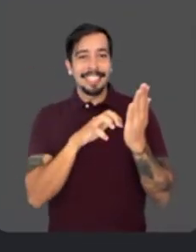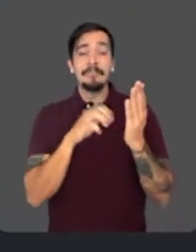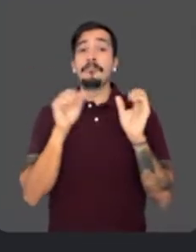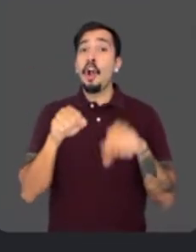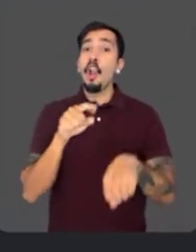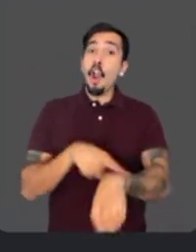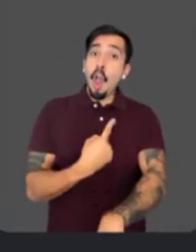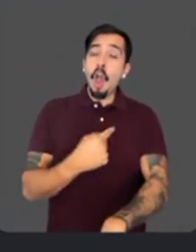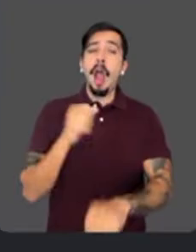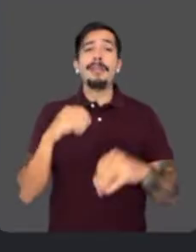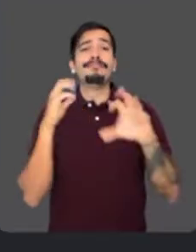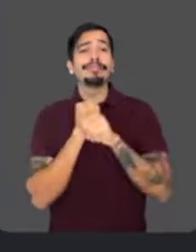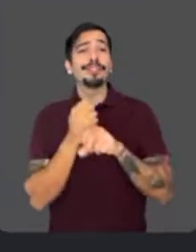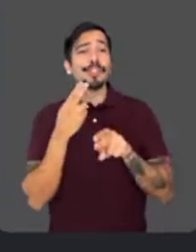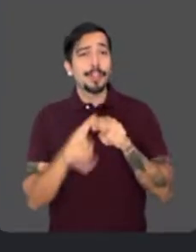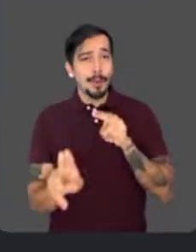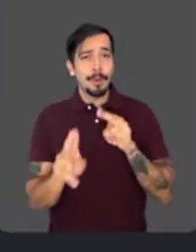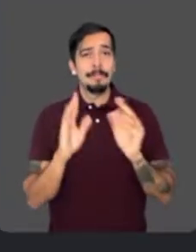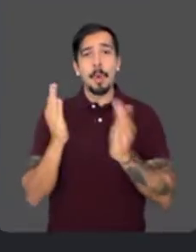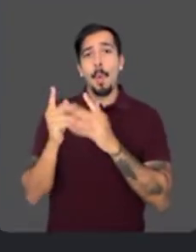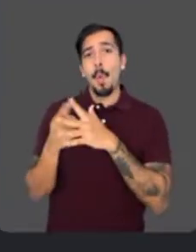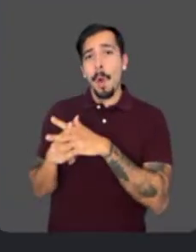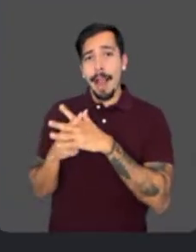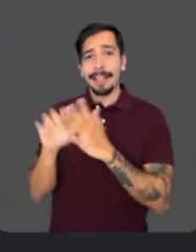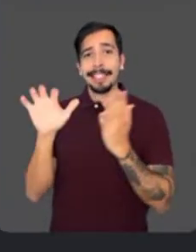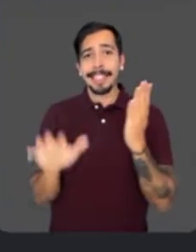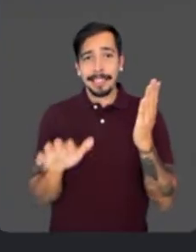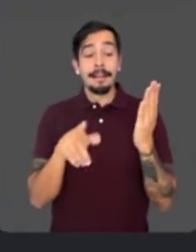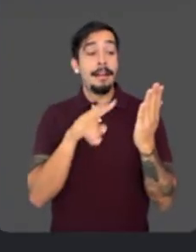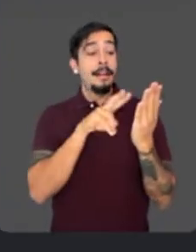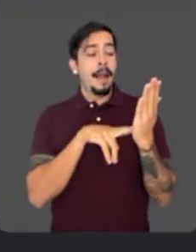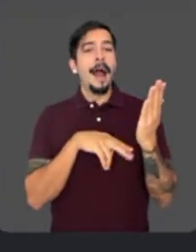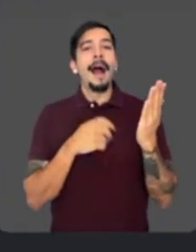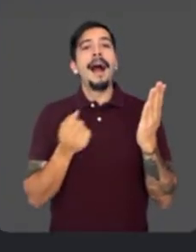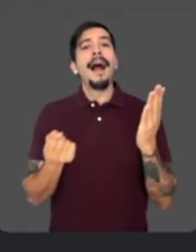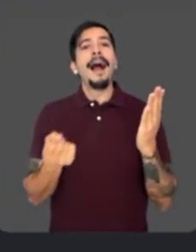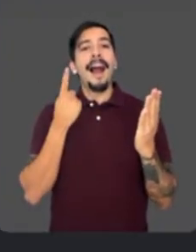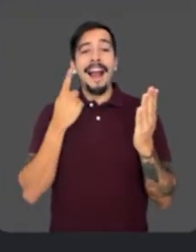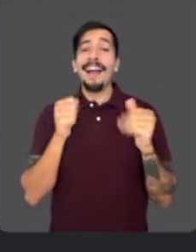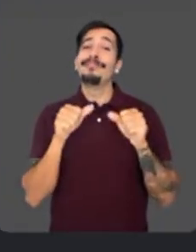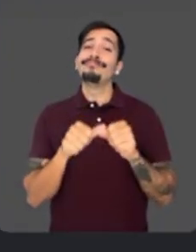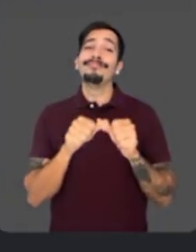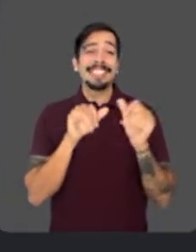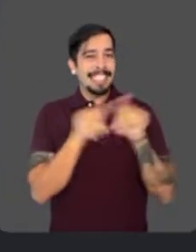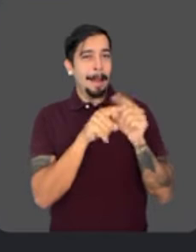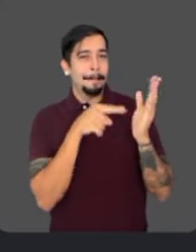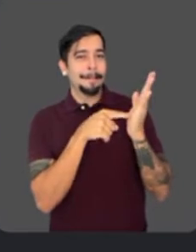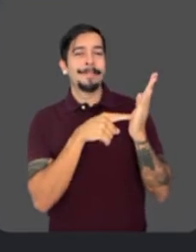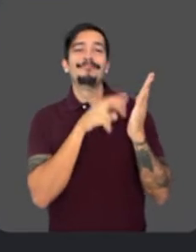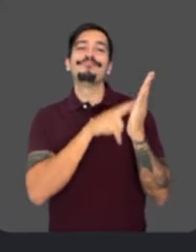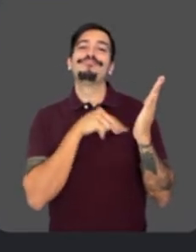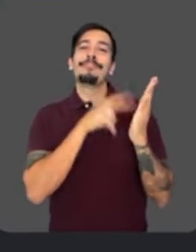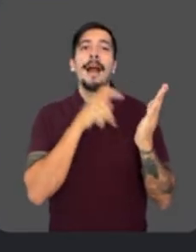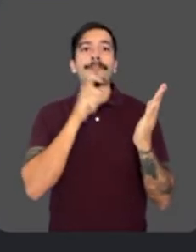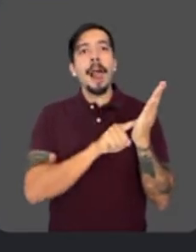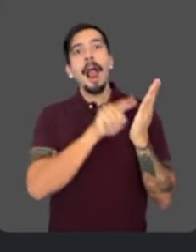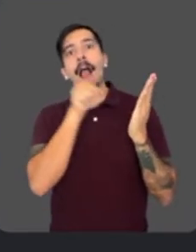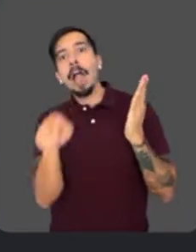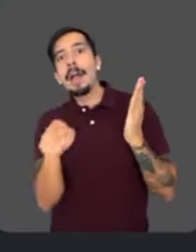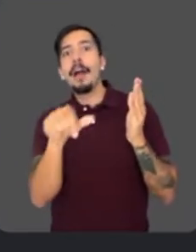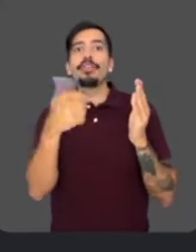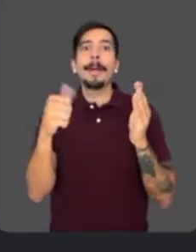version of the text, which might be longer or shorter than the original. After you grasp the concept, you can continue reading